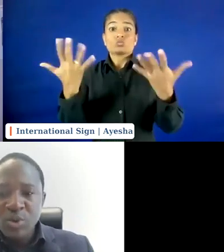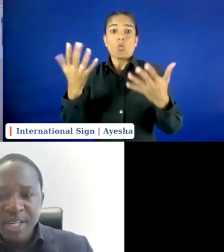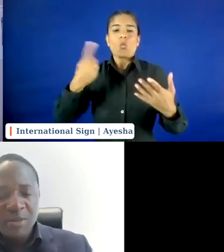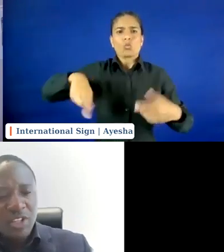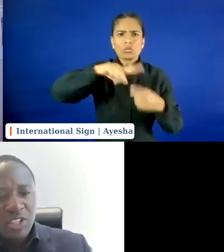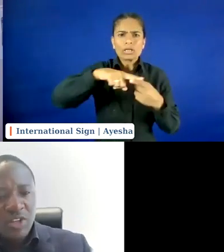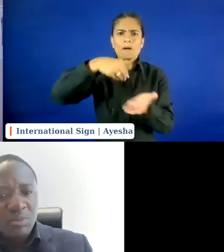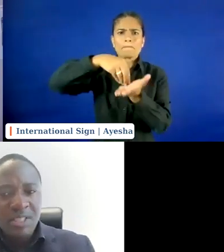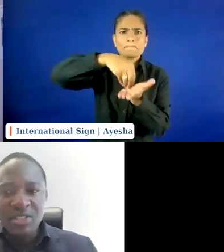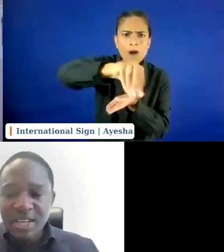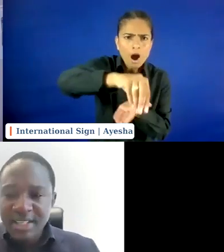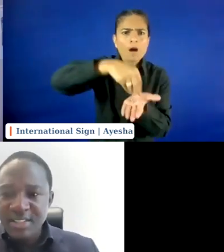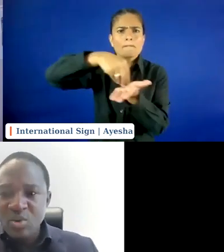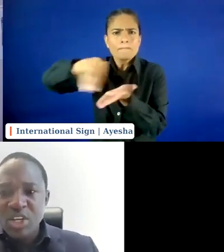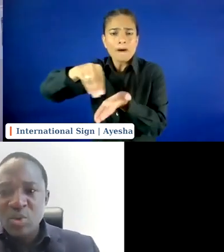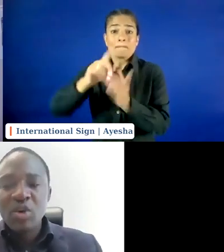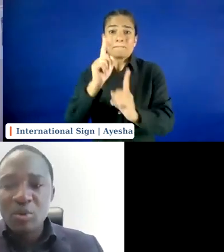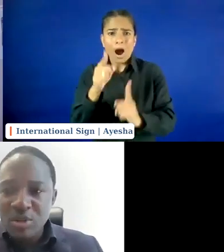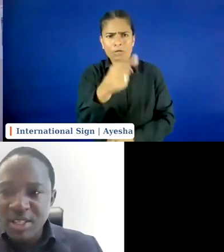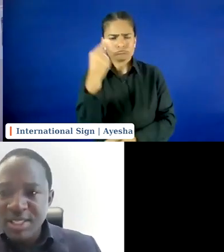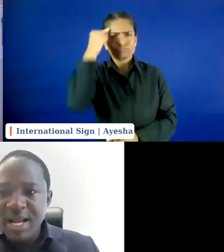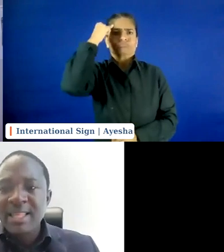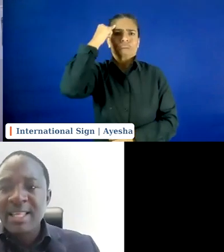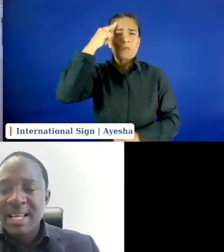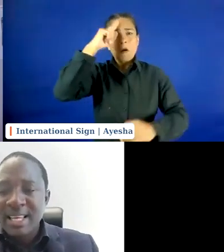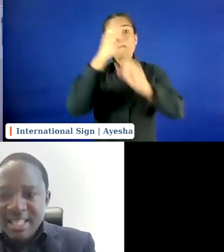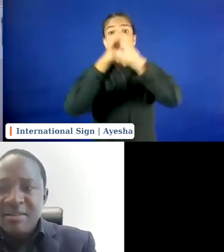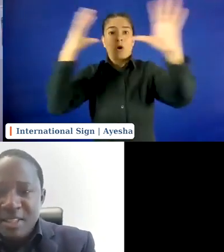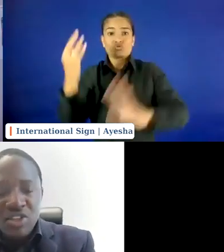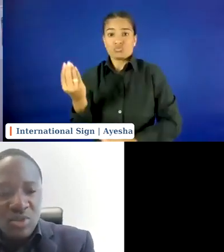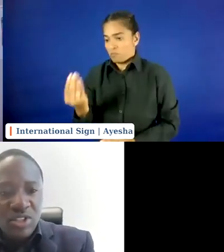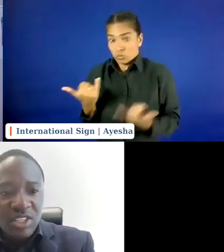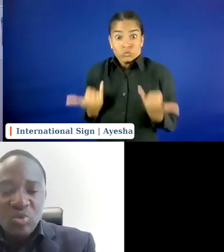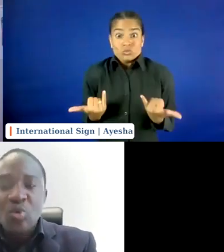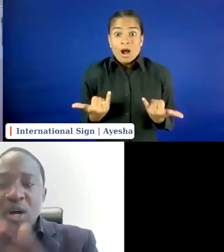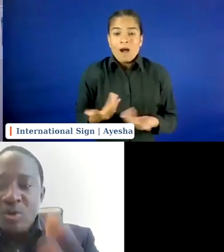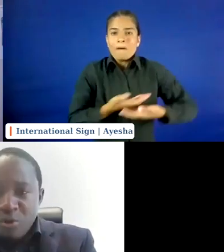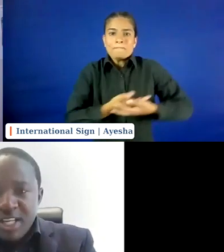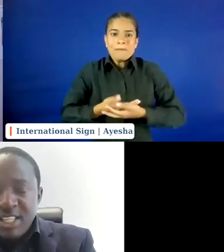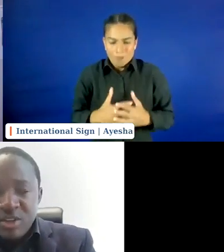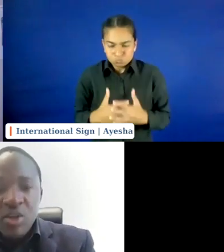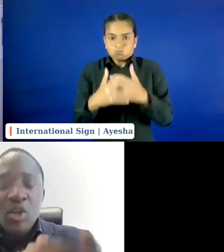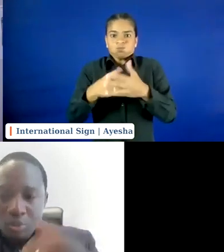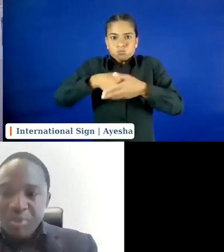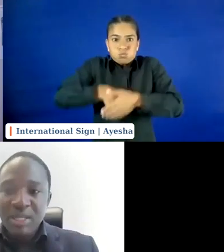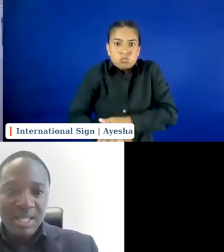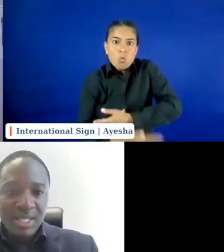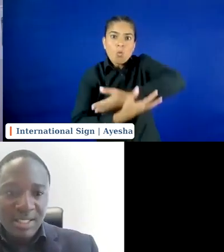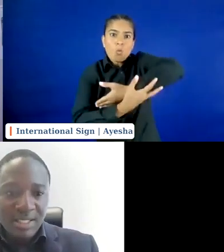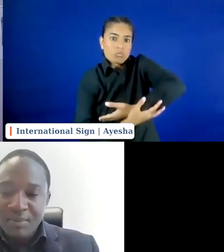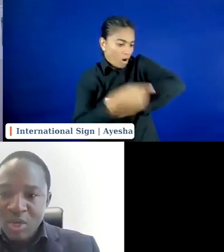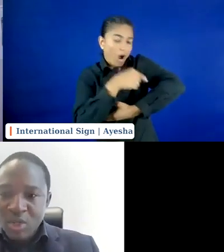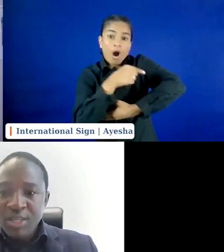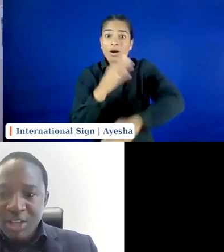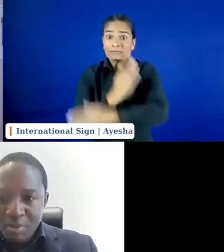Why should we wait for this child to be discharged, to go into the community, and then again invest resources to go and look for that child to put them in